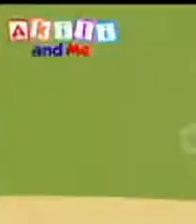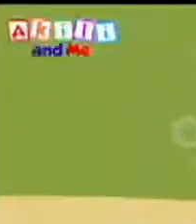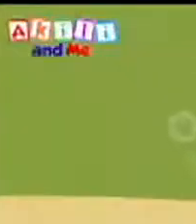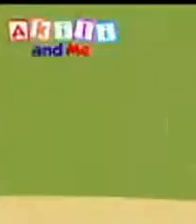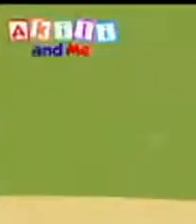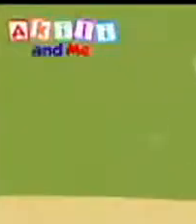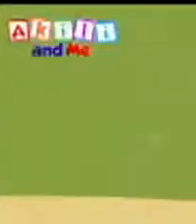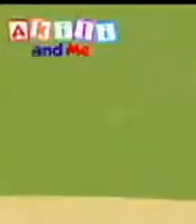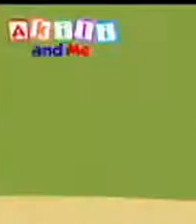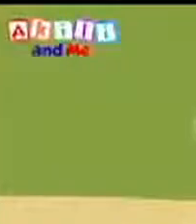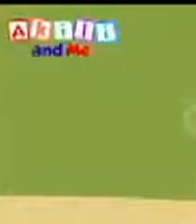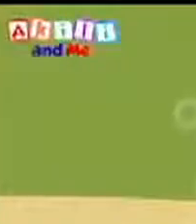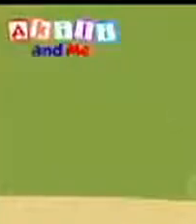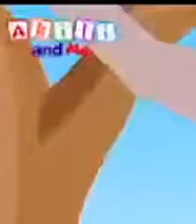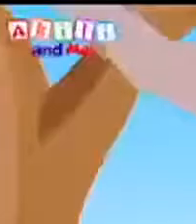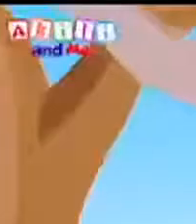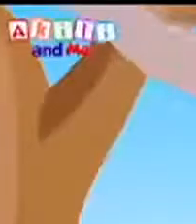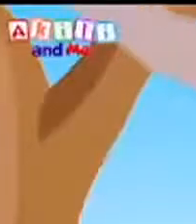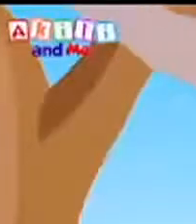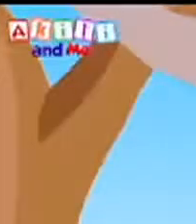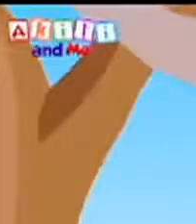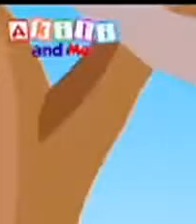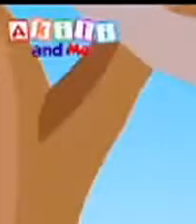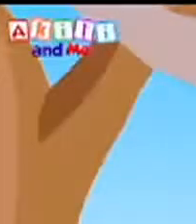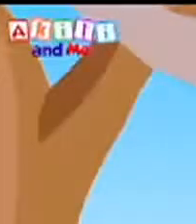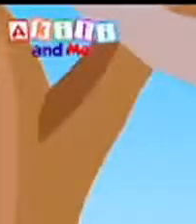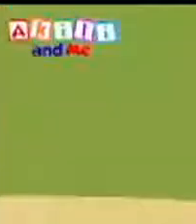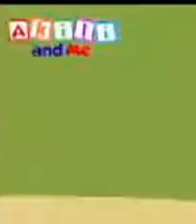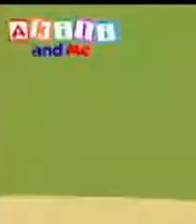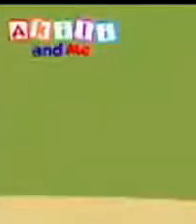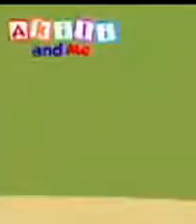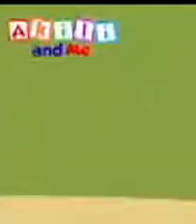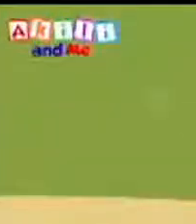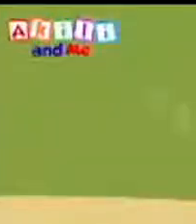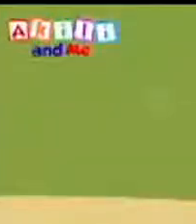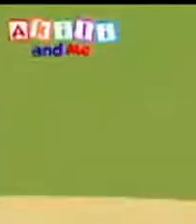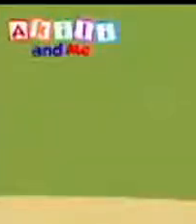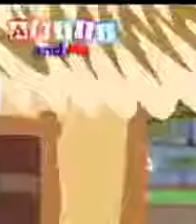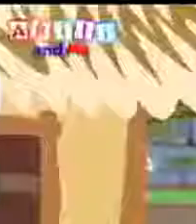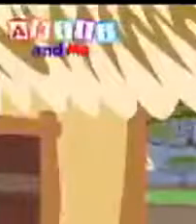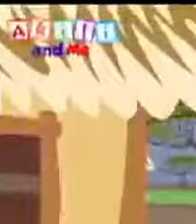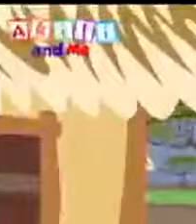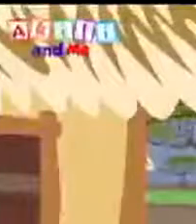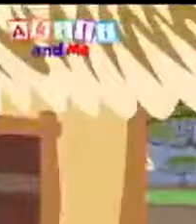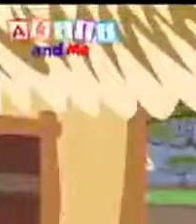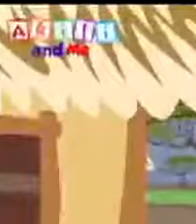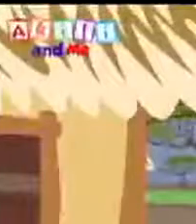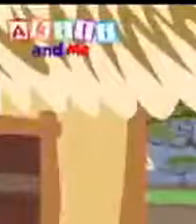hands, and this is how we do it. Wash, wash with clean water, scrub, scrub, scrub